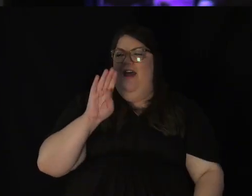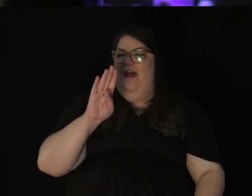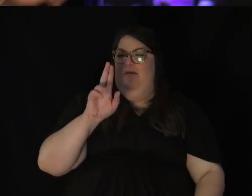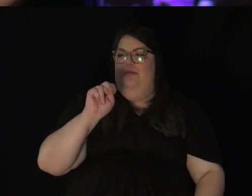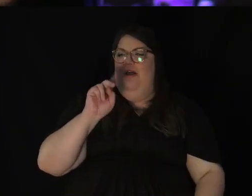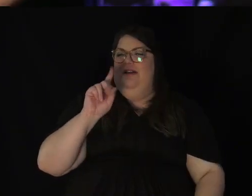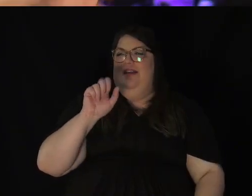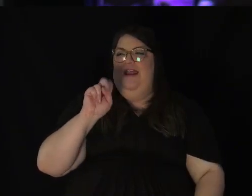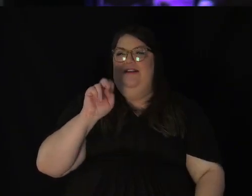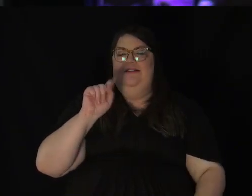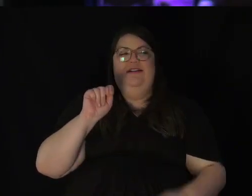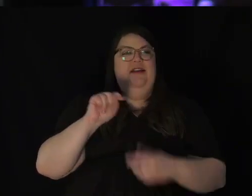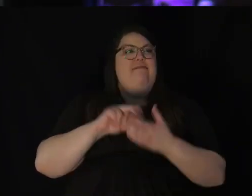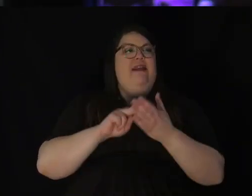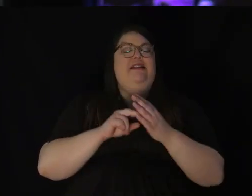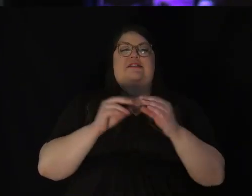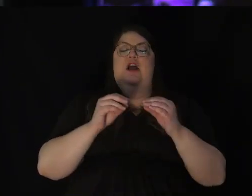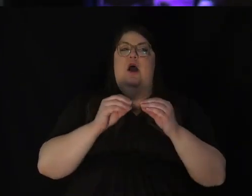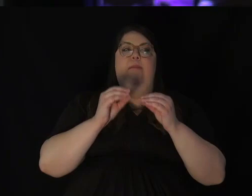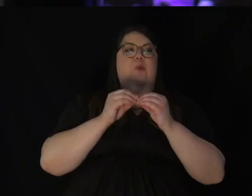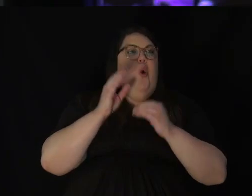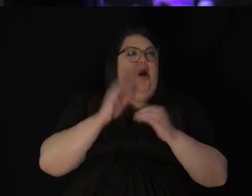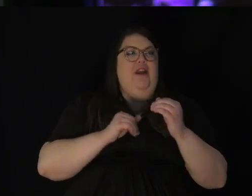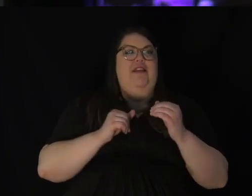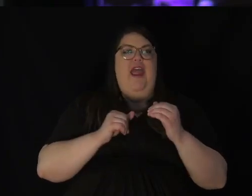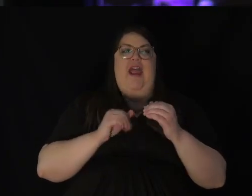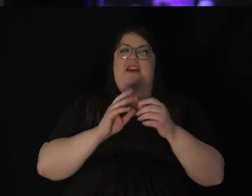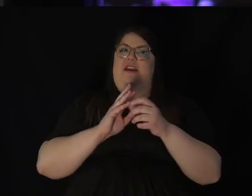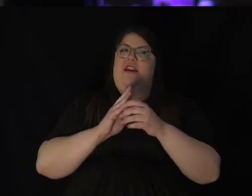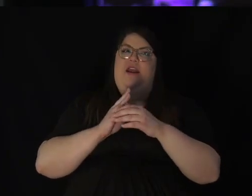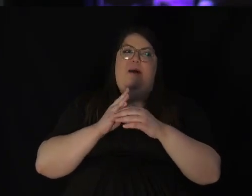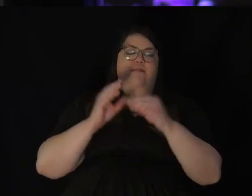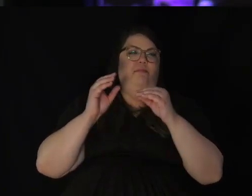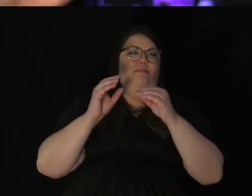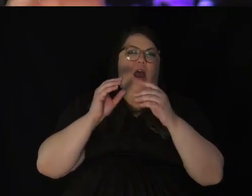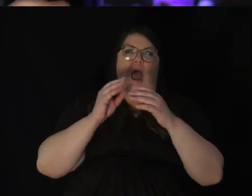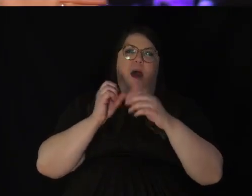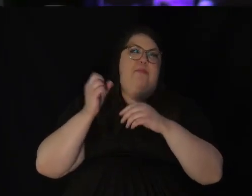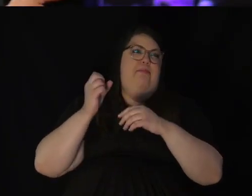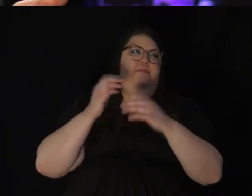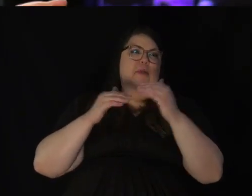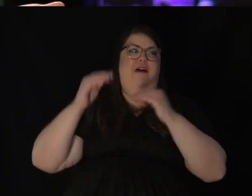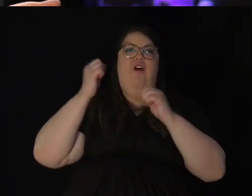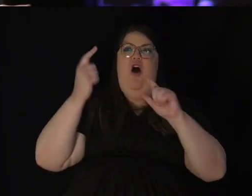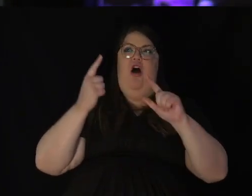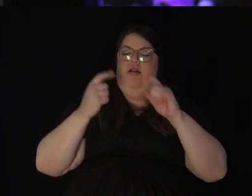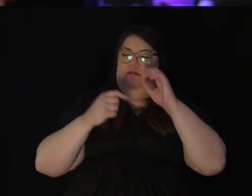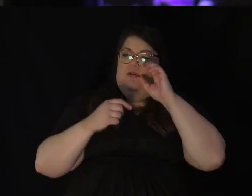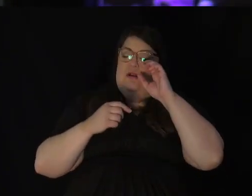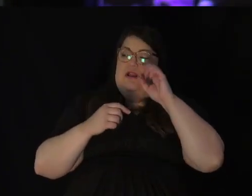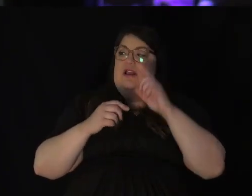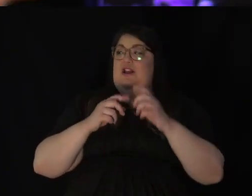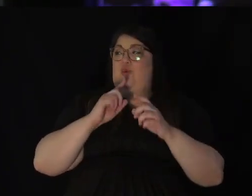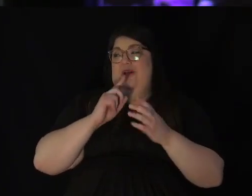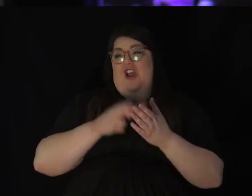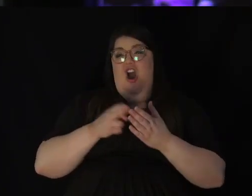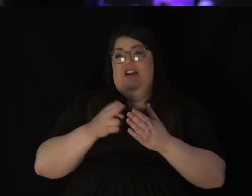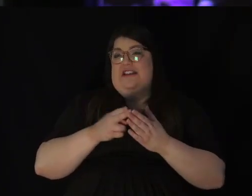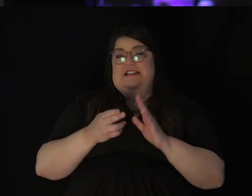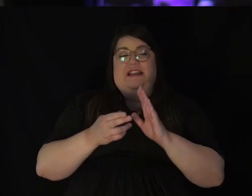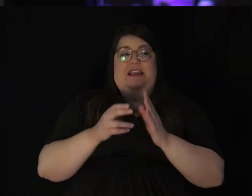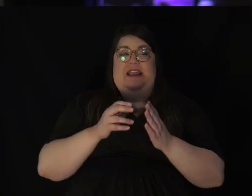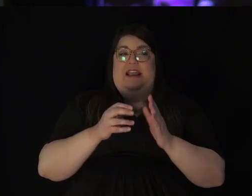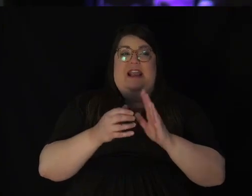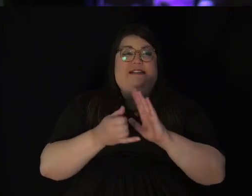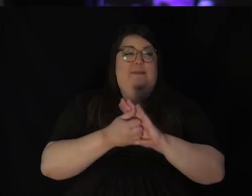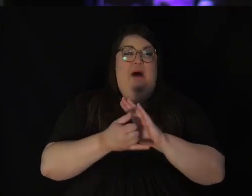greater than, more than, excellent, above all else. Quite frankly, let's be honest here, it is